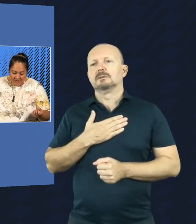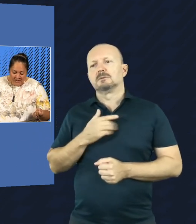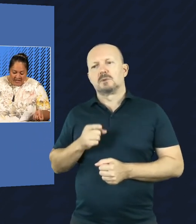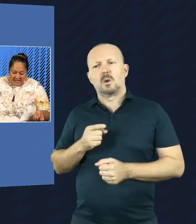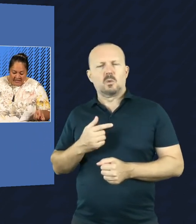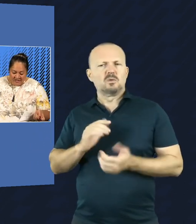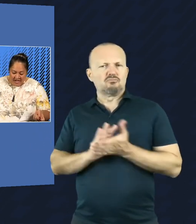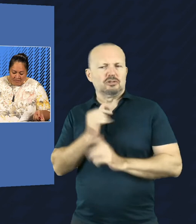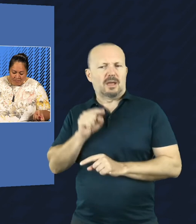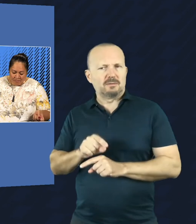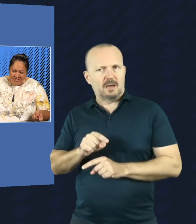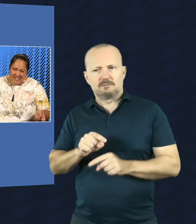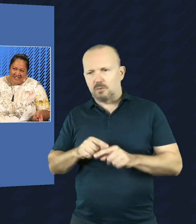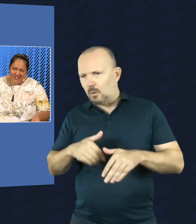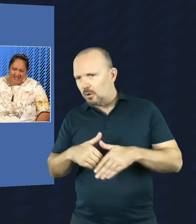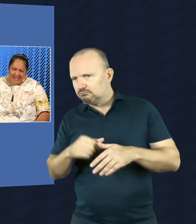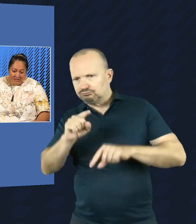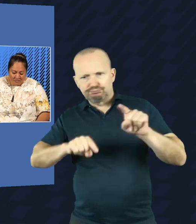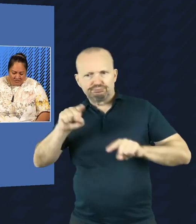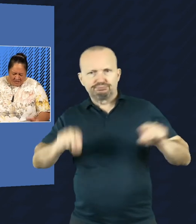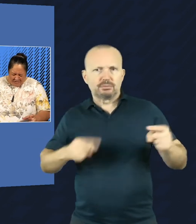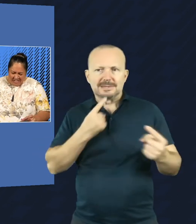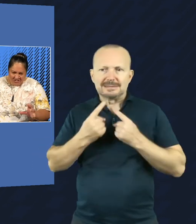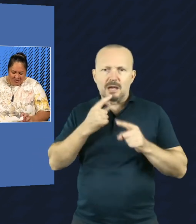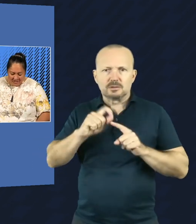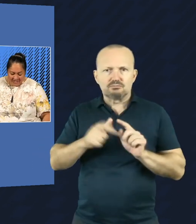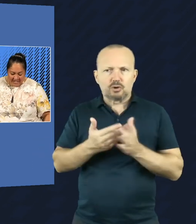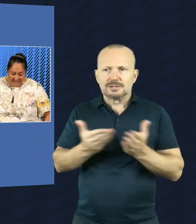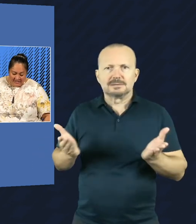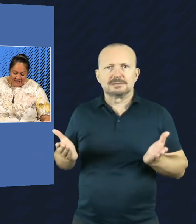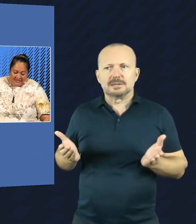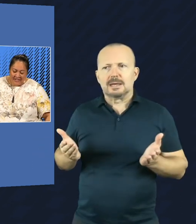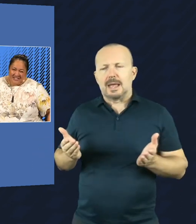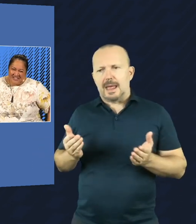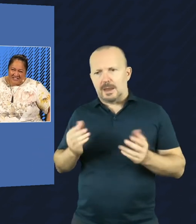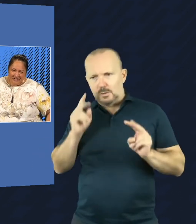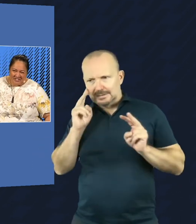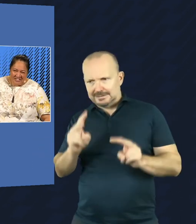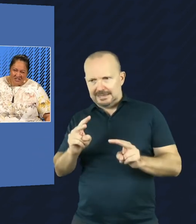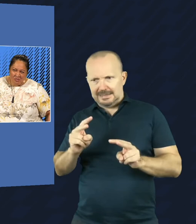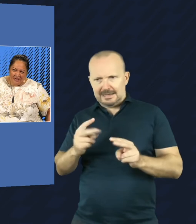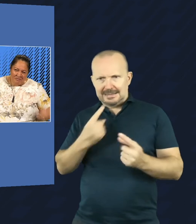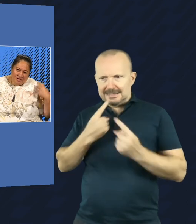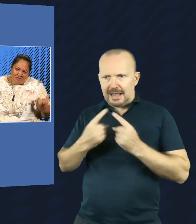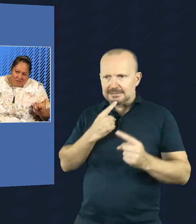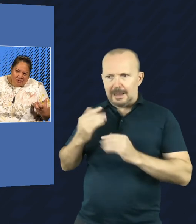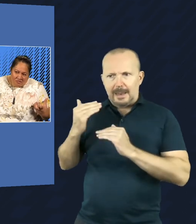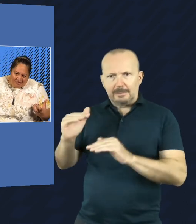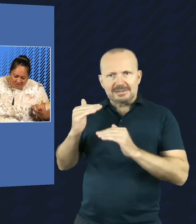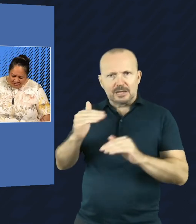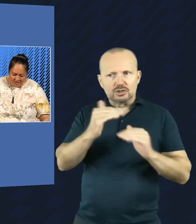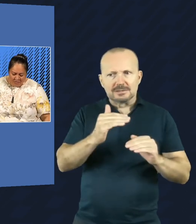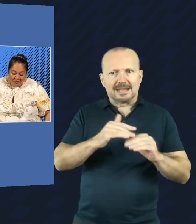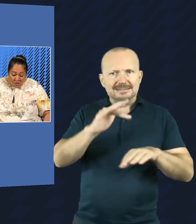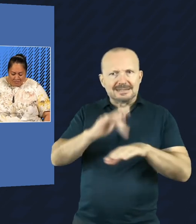projects and see things like data limitations with the data and sensitivities as well that perhaps we weren't